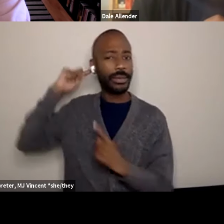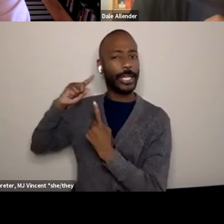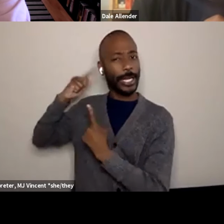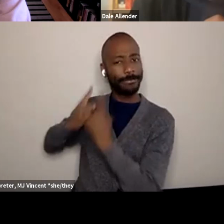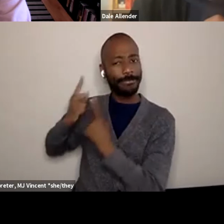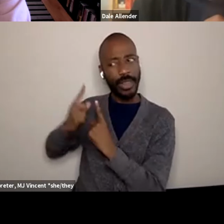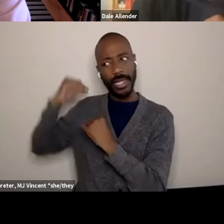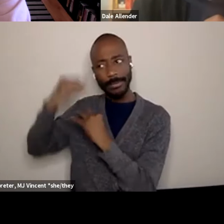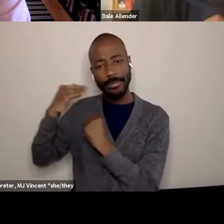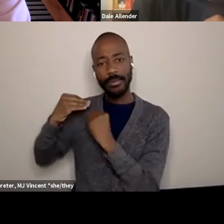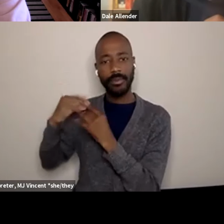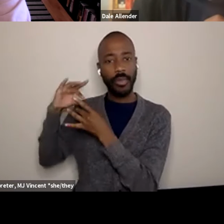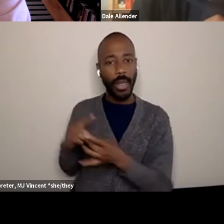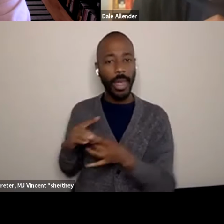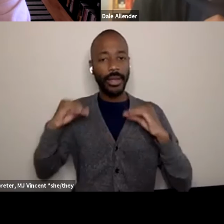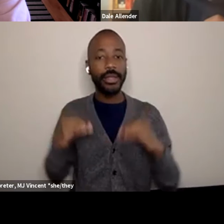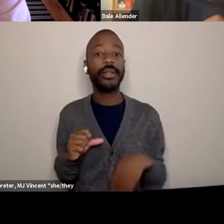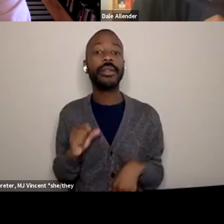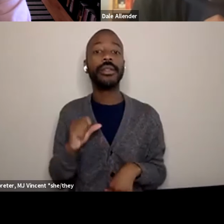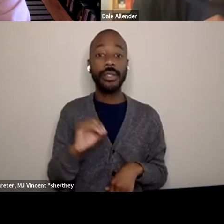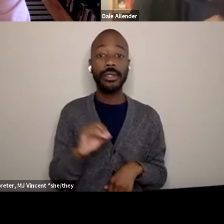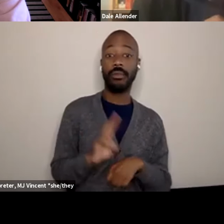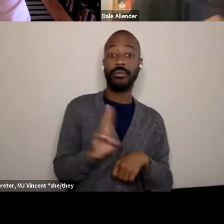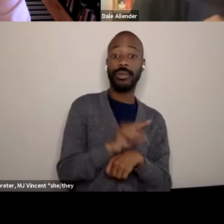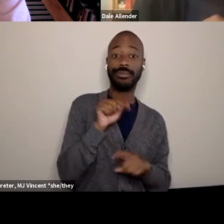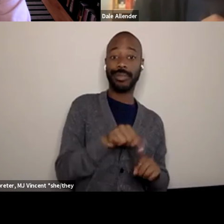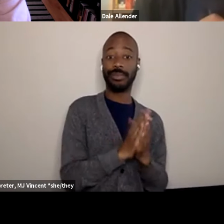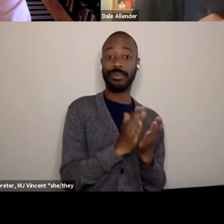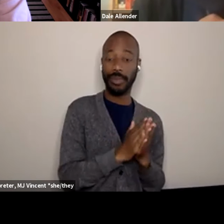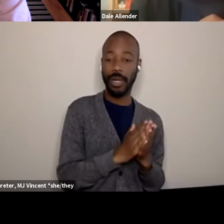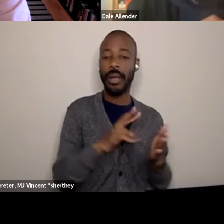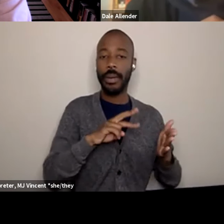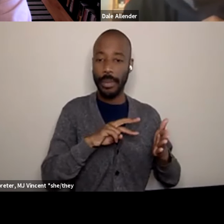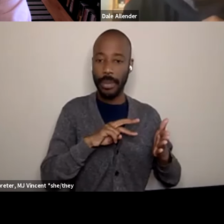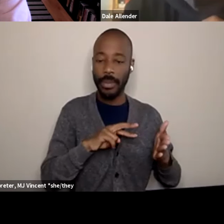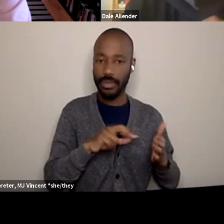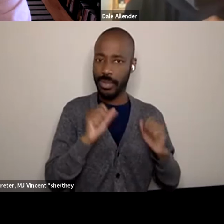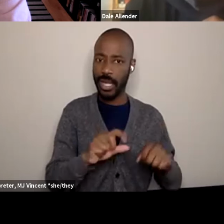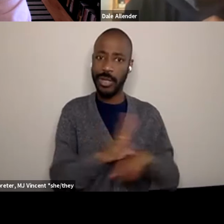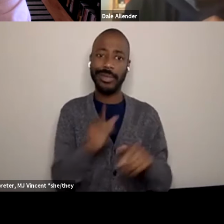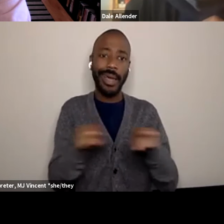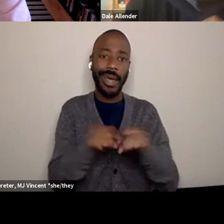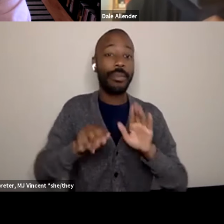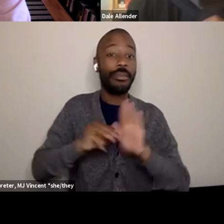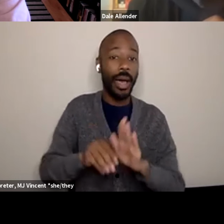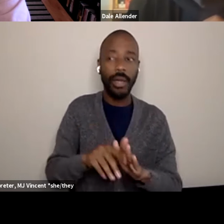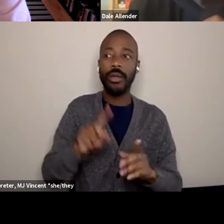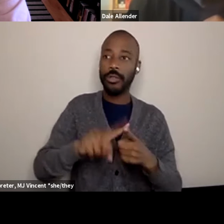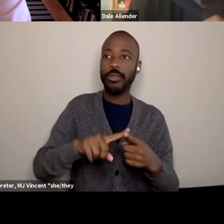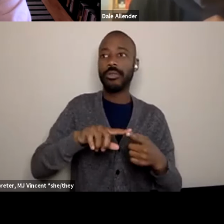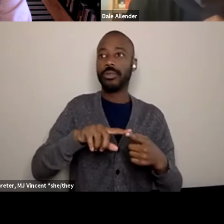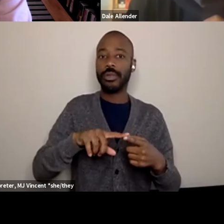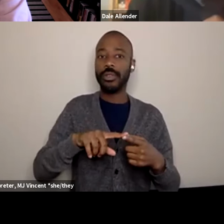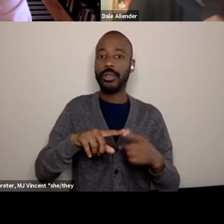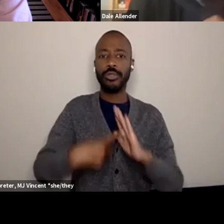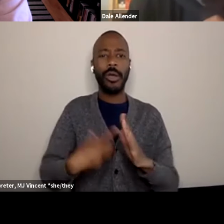that leveraging this book means, you know, talking about this book as a model of what it means to be a teacher, where the intellectual side of teaching